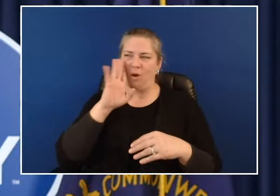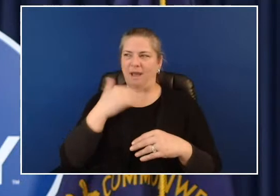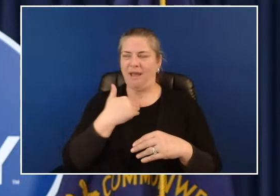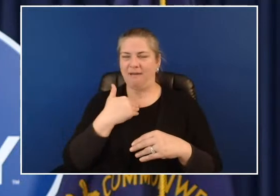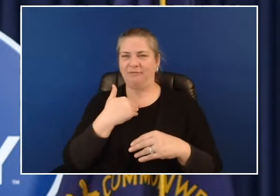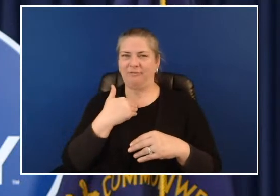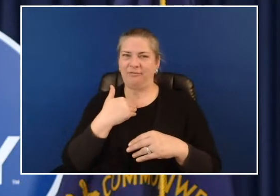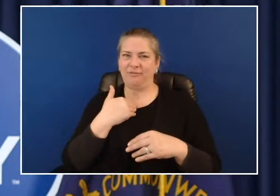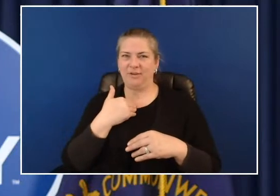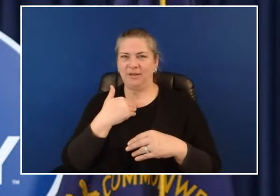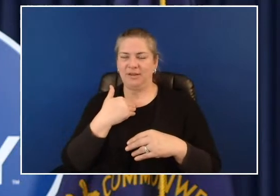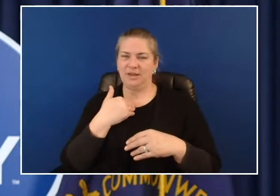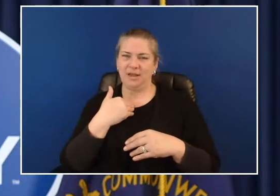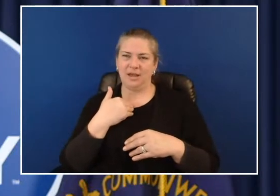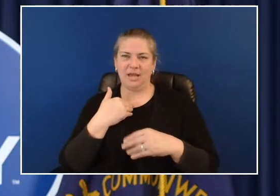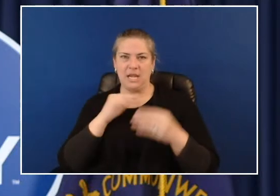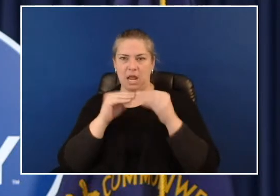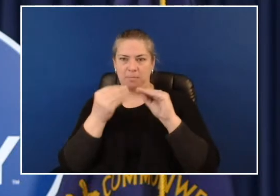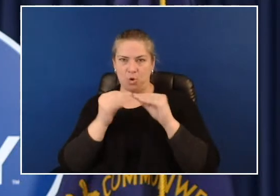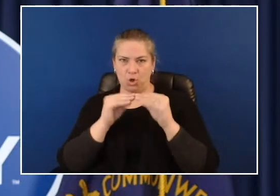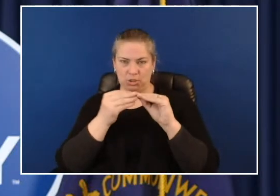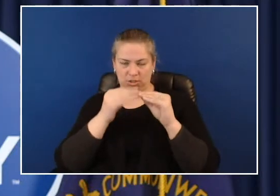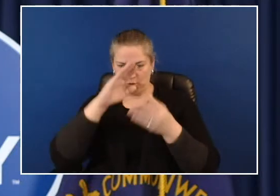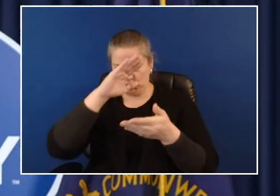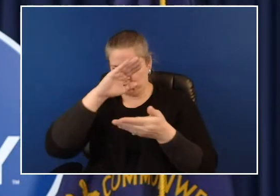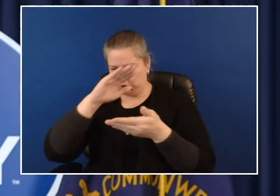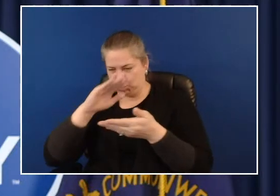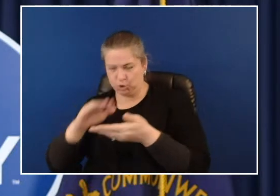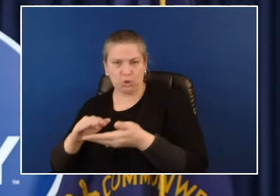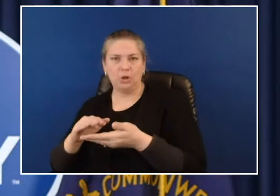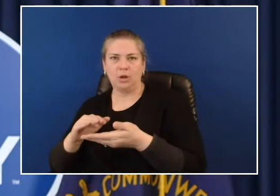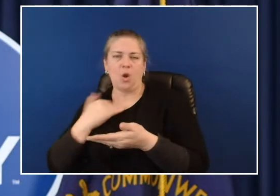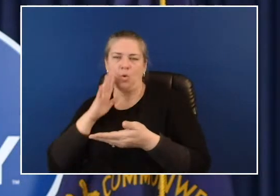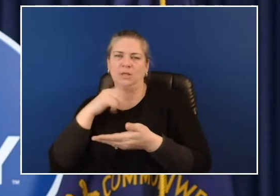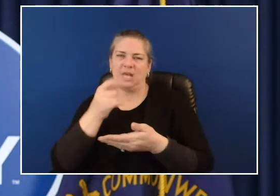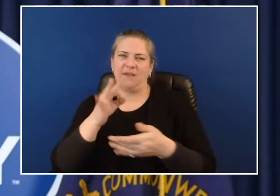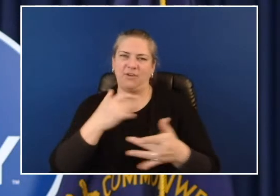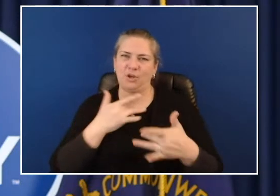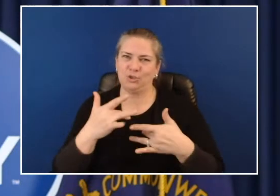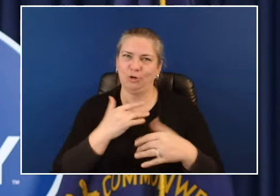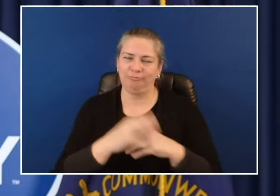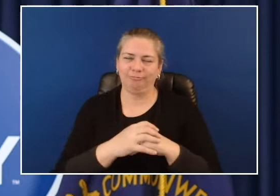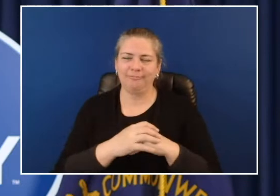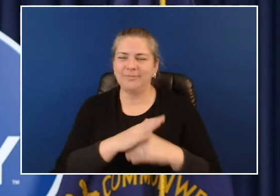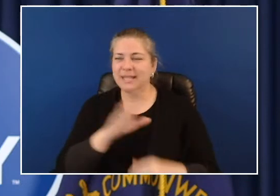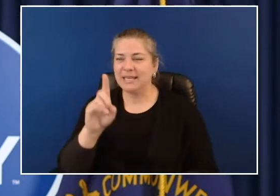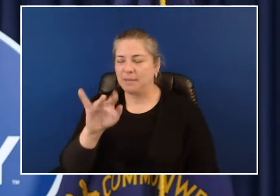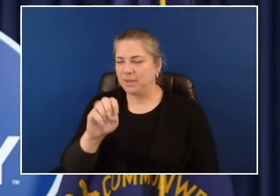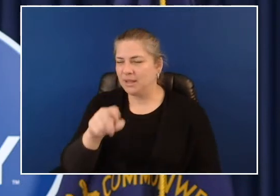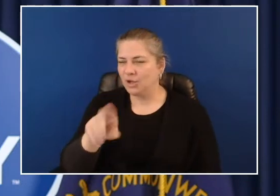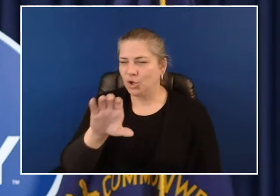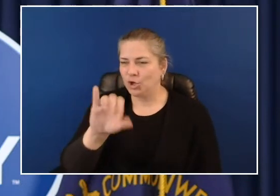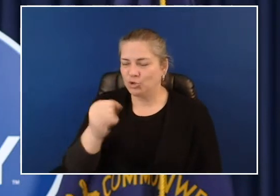number on what we see each and every day. Debbie Yetter, Courier Journal.